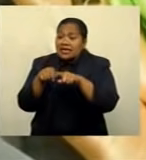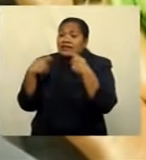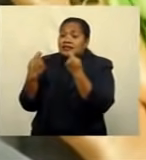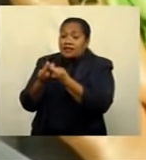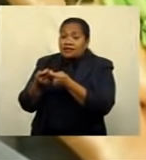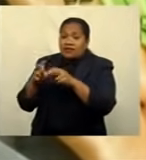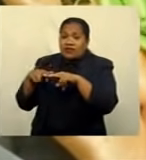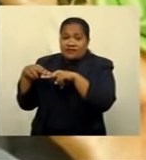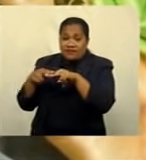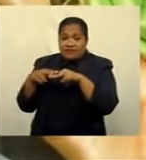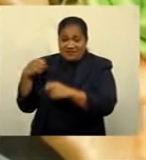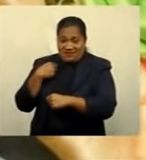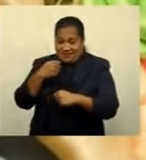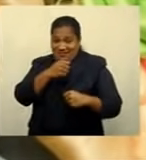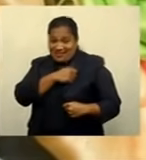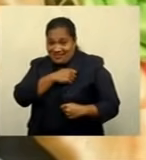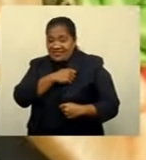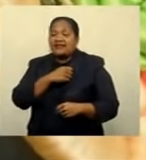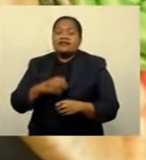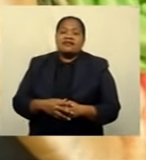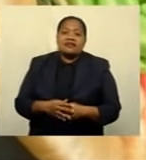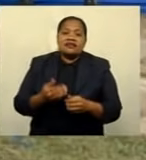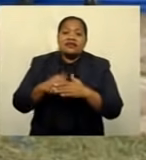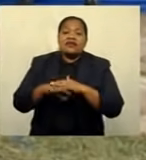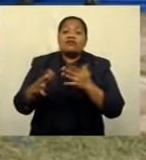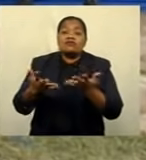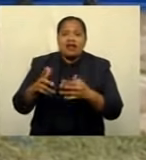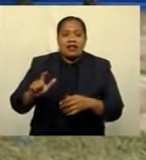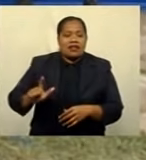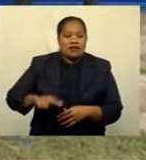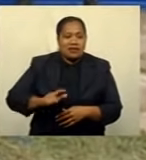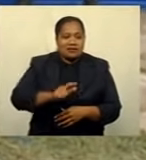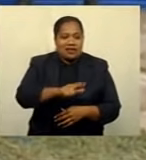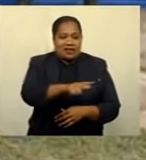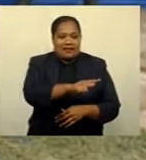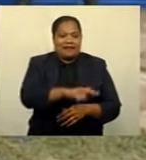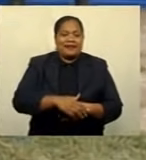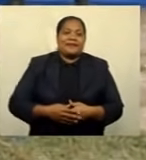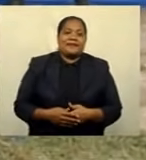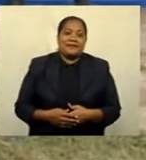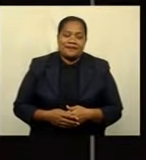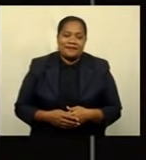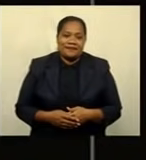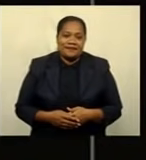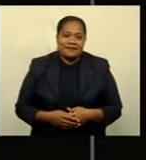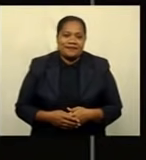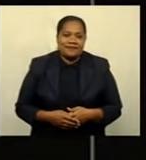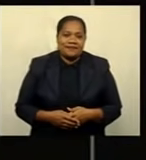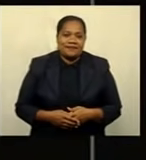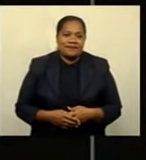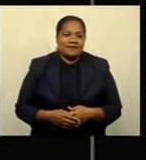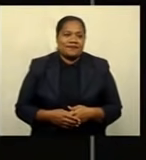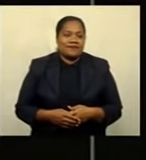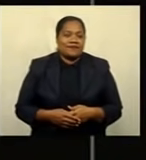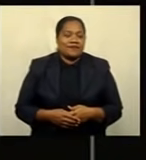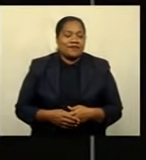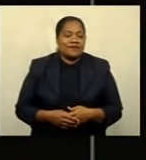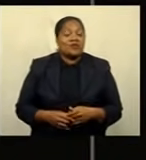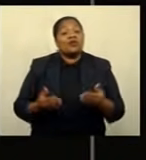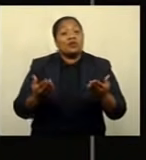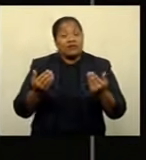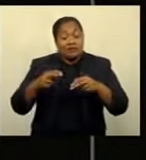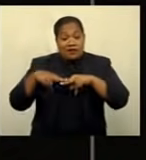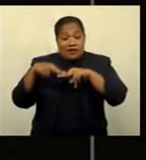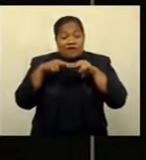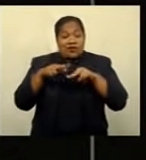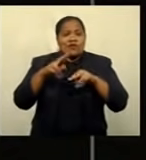Forces engineers from the Sukanaivalu Barracks in Lambasa. Eleanor Turangaibiu, FBC News. While coming to Fiji for